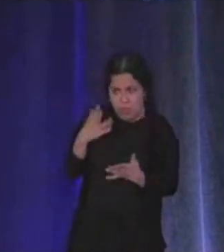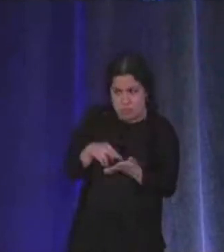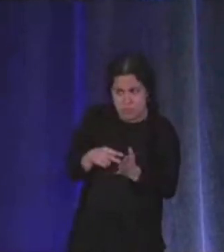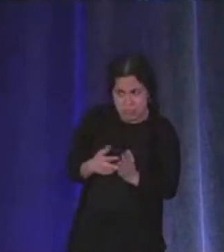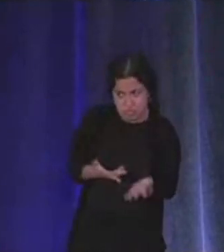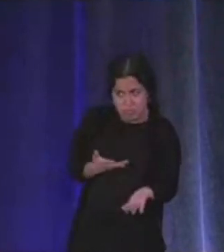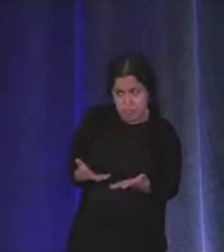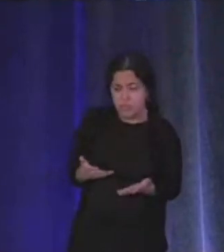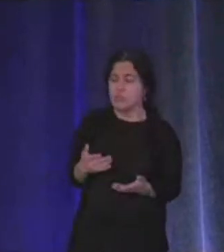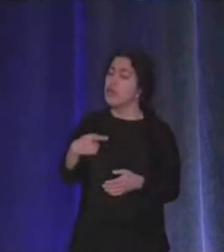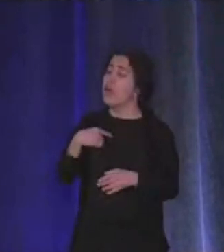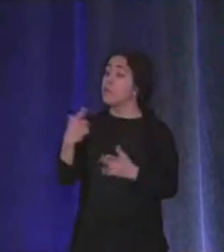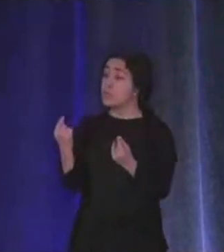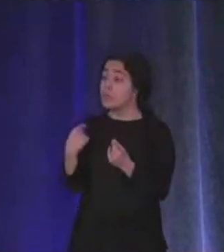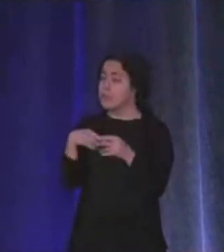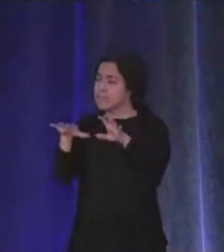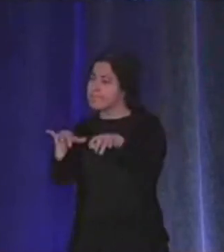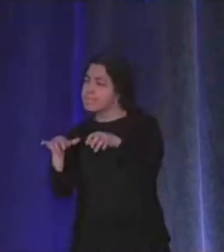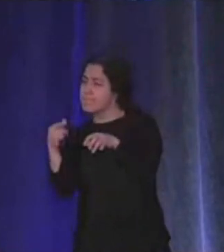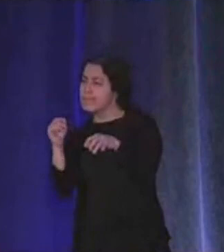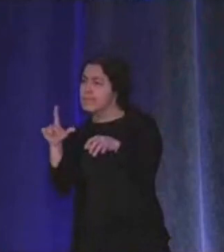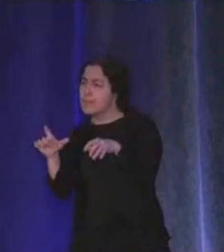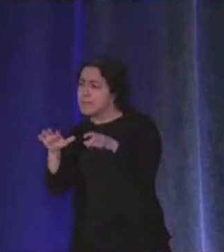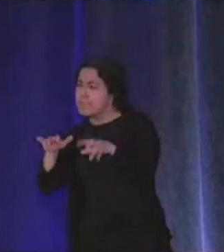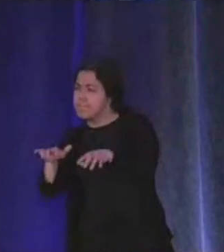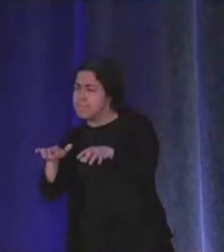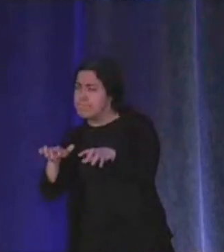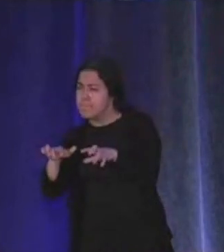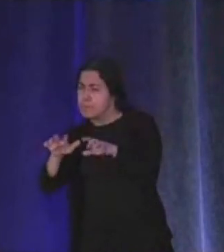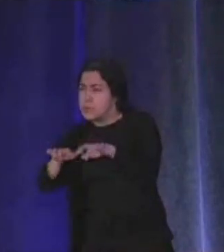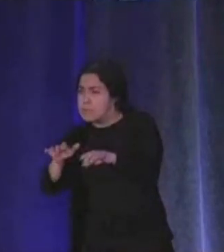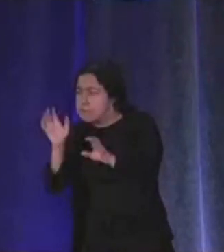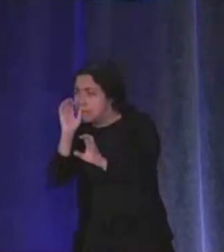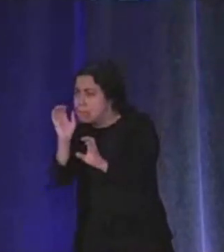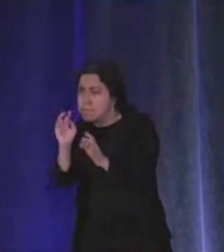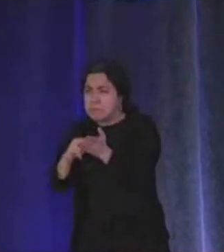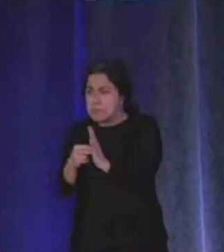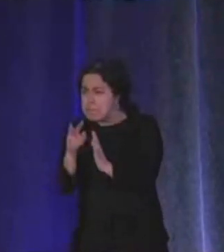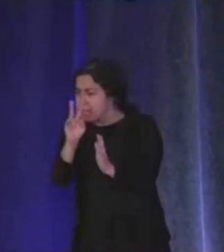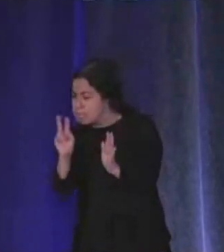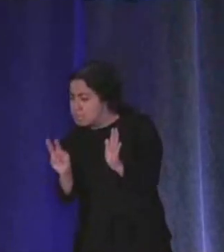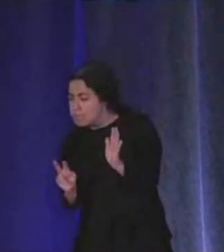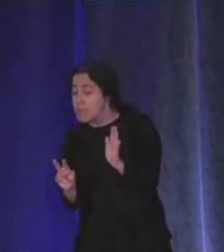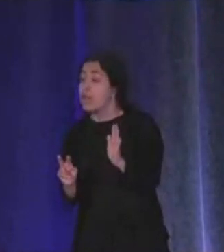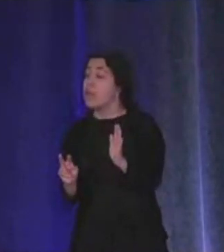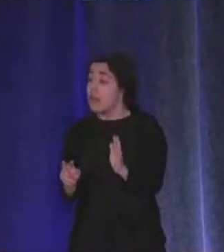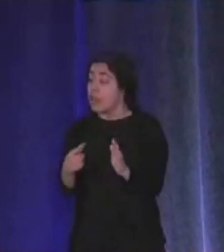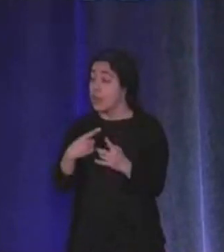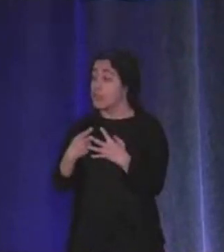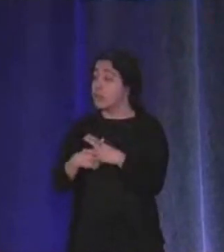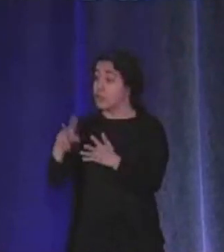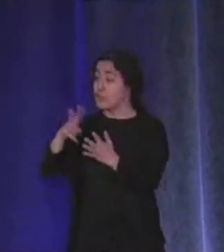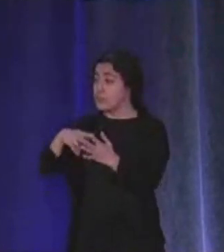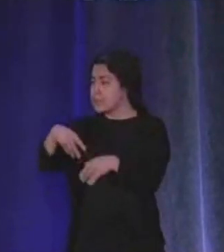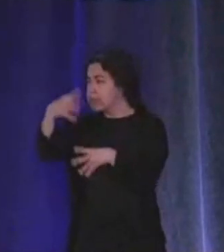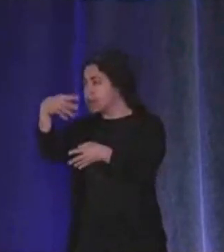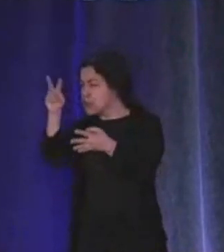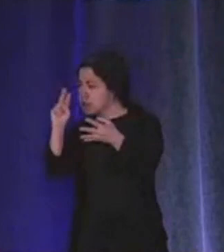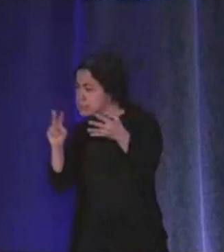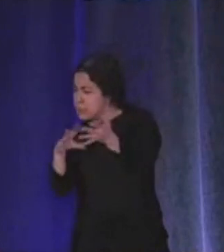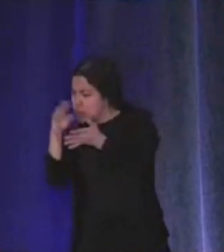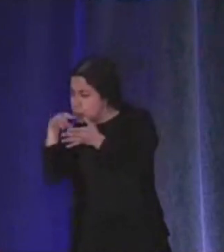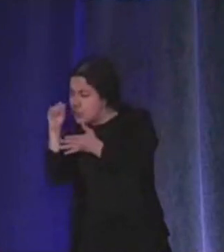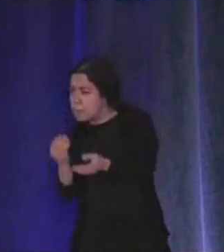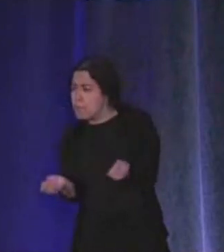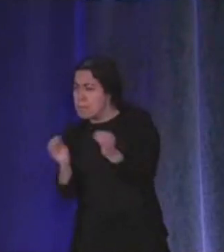was, I went to Google, like most people do, looked it up. And as I started to read about it and learn more,